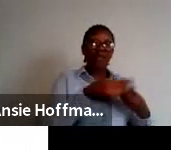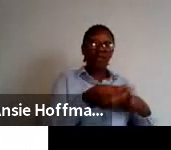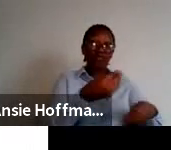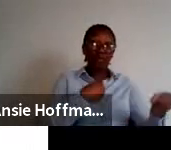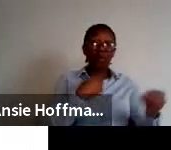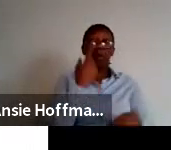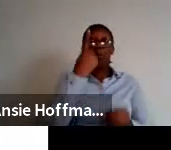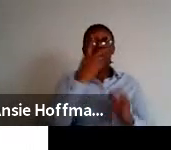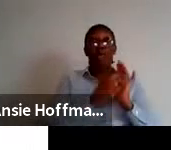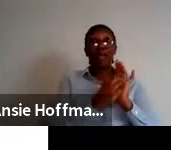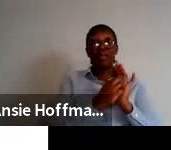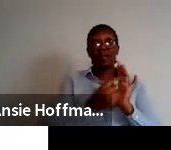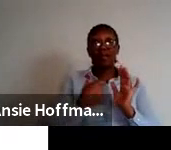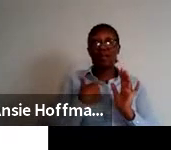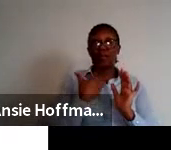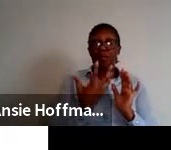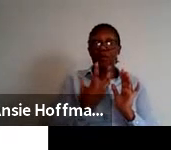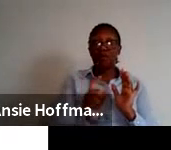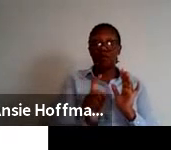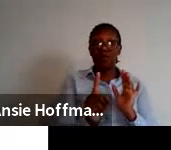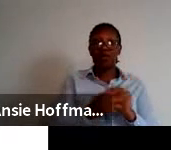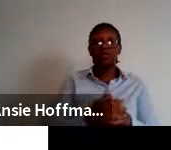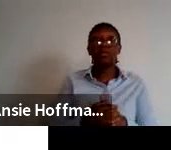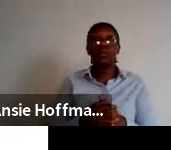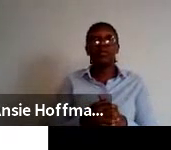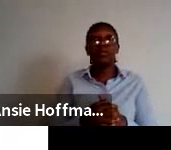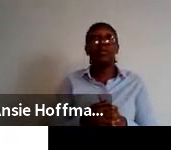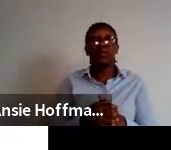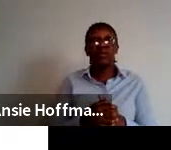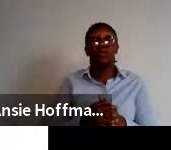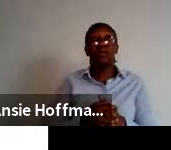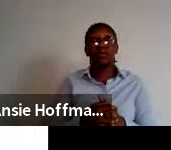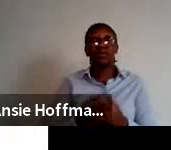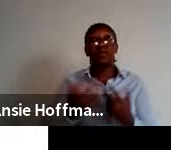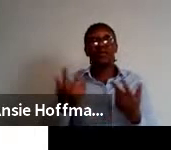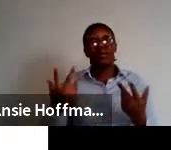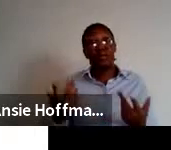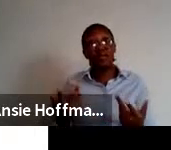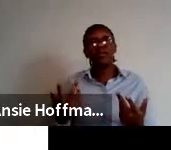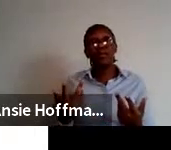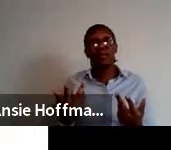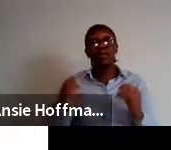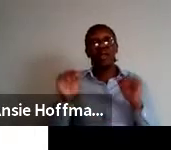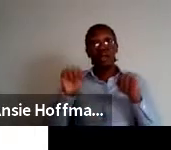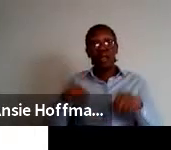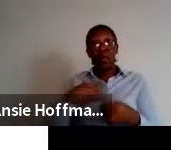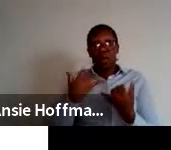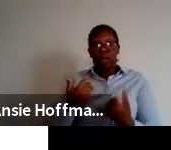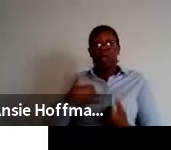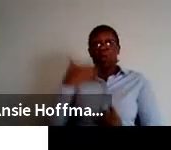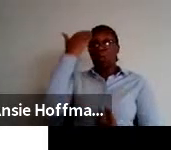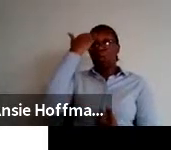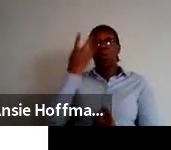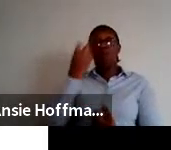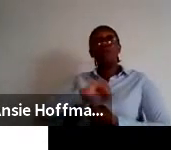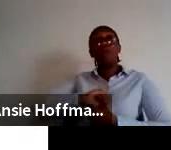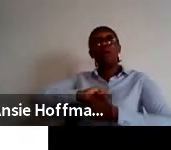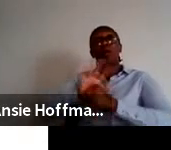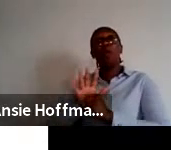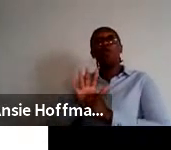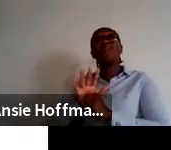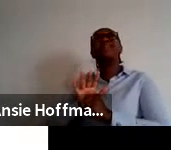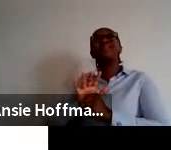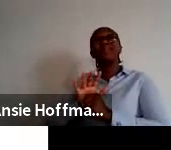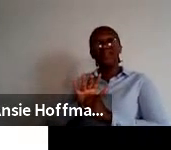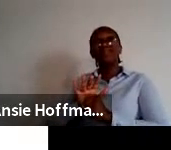use and pose at this particular stage is that whilst we are in the midst of the COVID-19 pandemic, there is